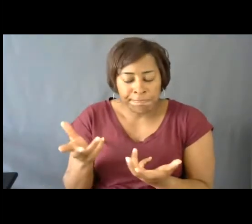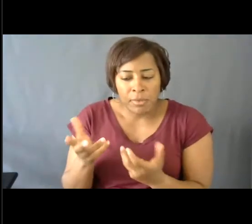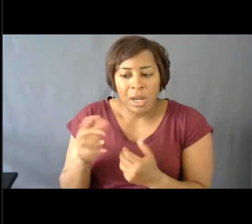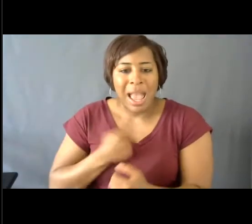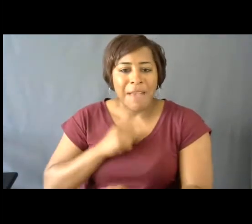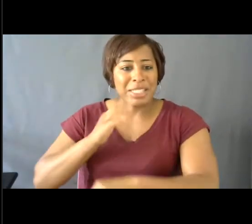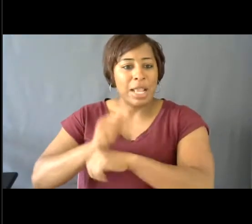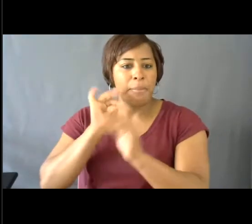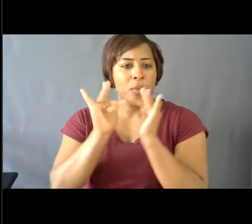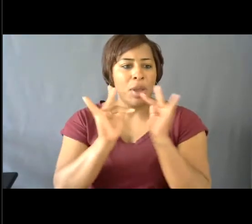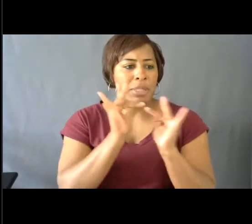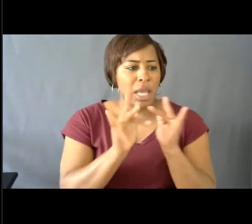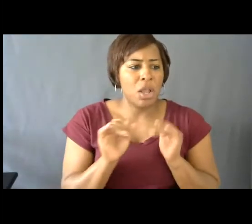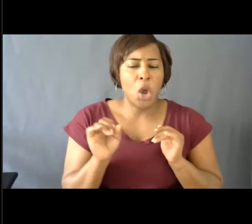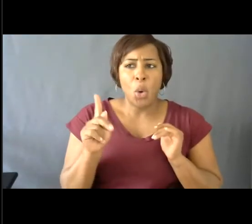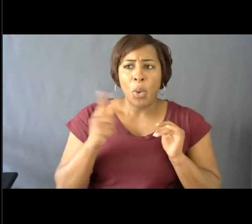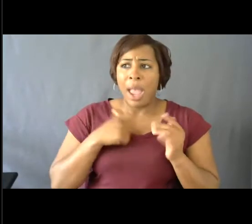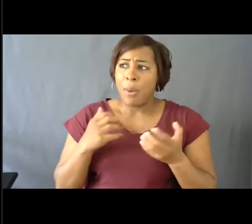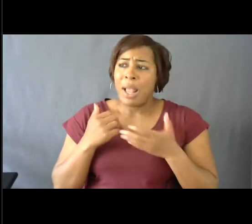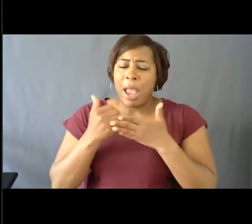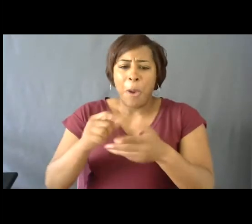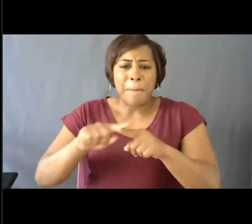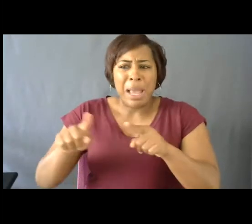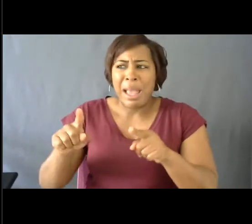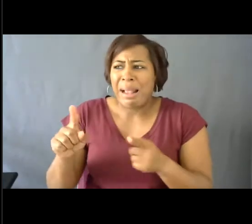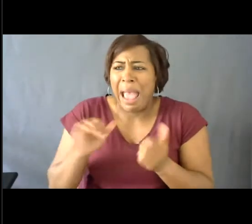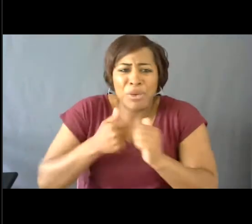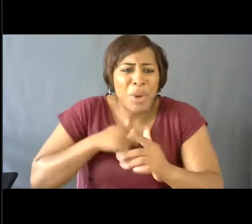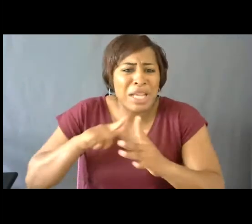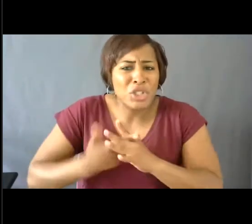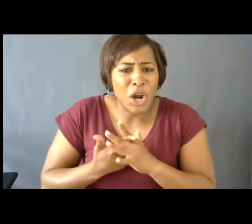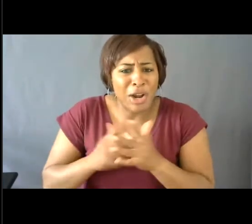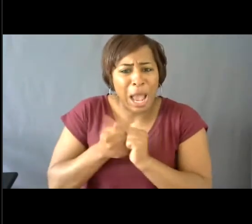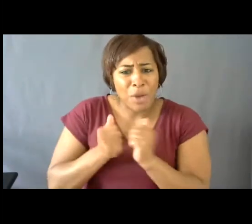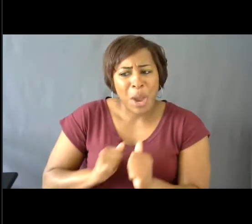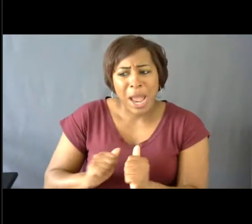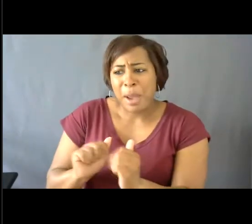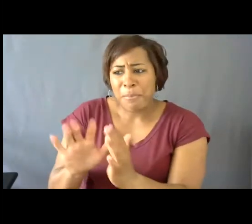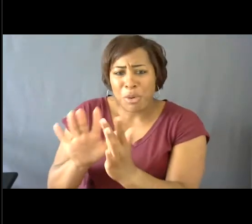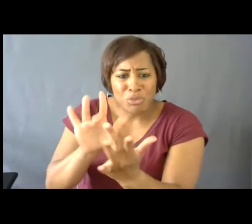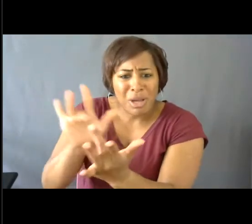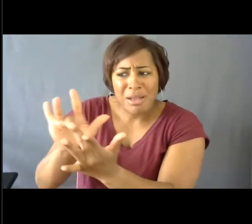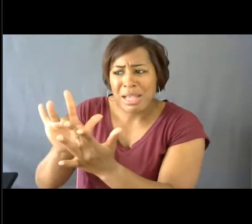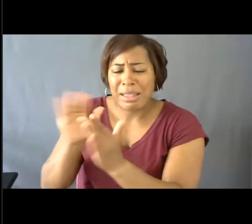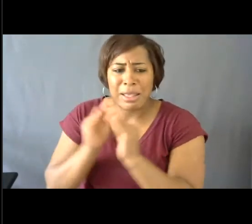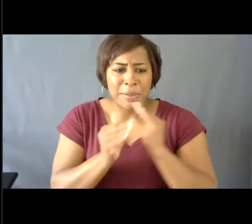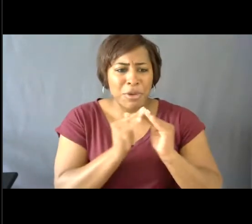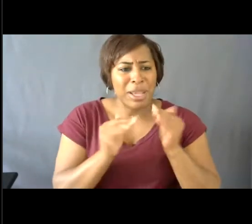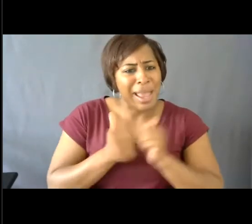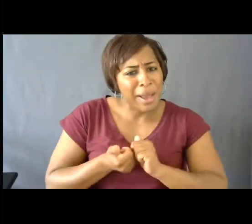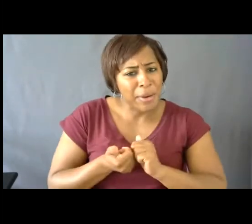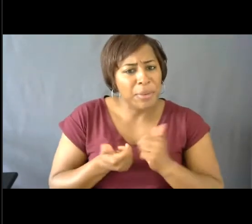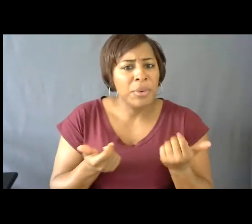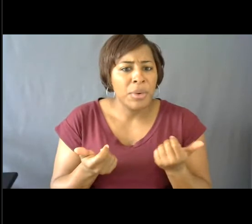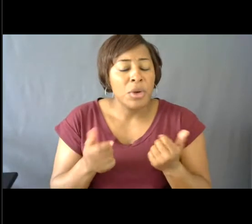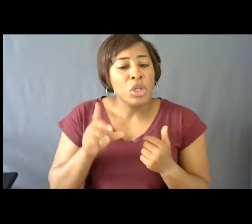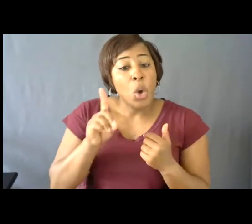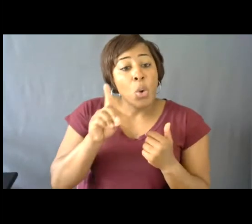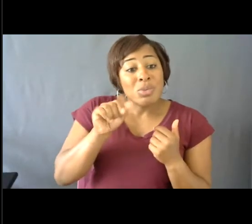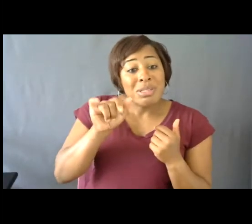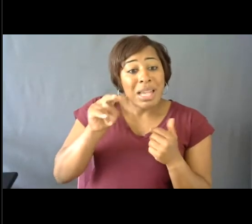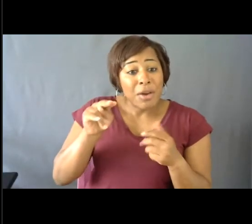even start? How do I approach this community? What are, like, Darren was talking about some tips and tricks of words to avoid